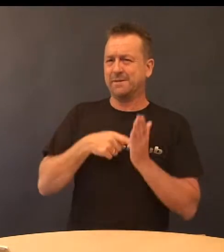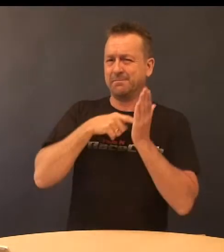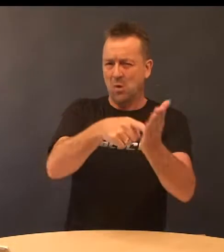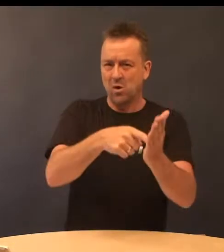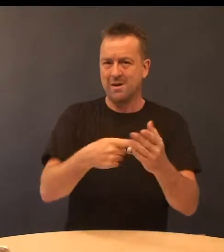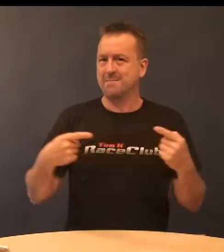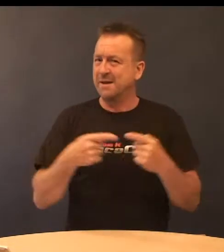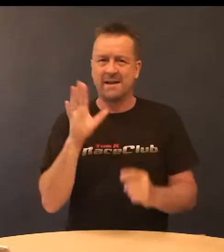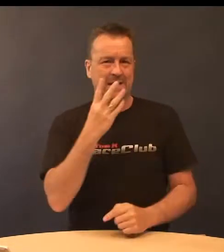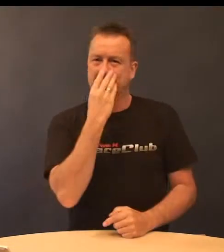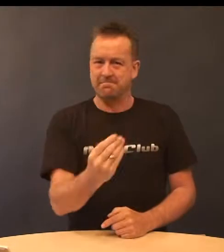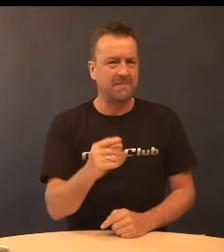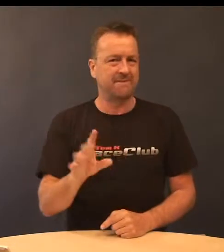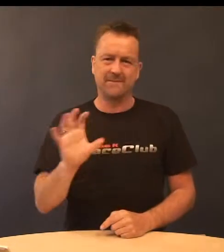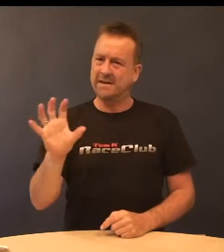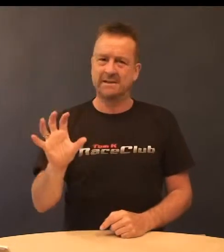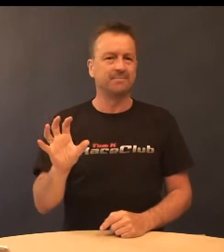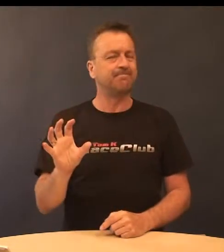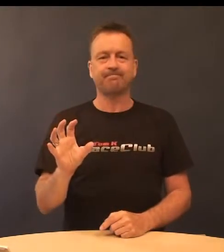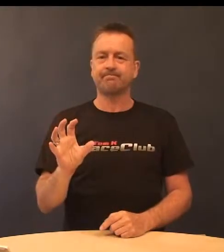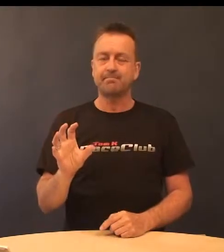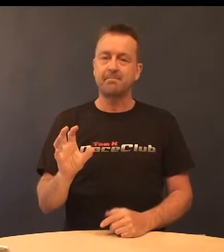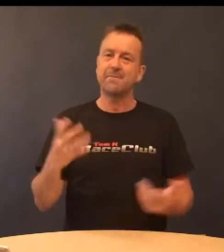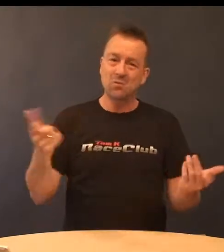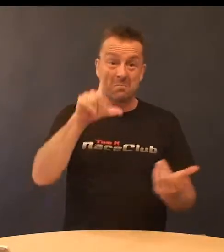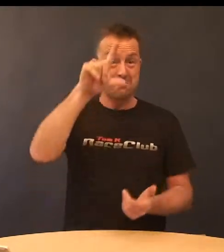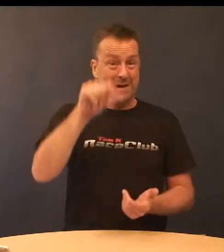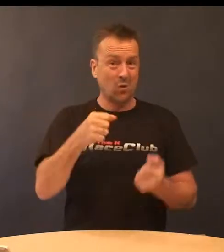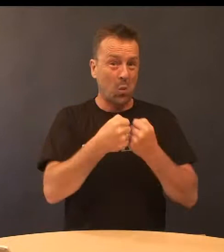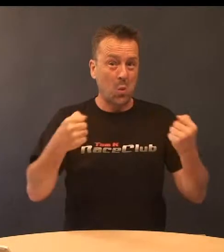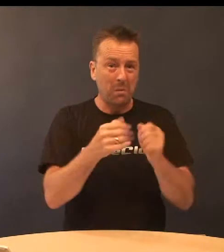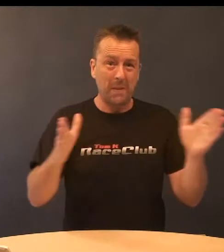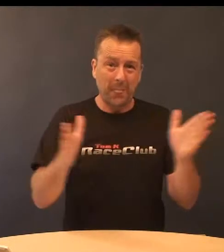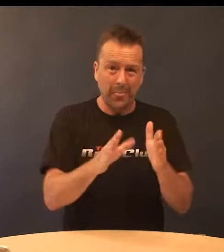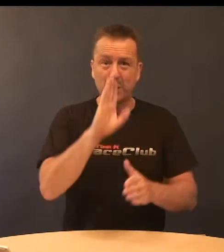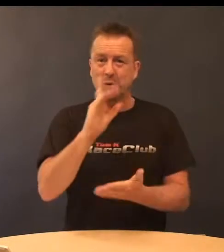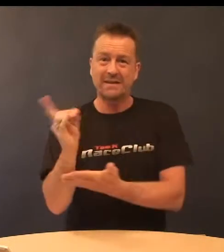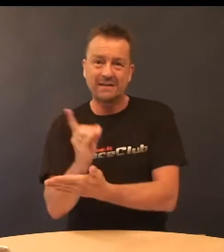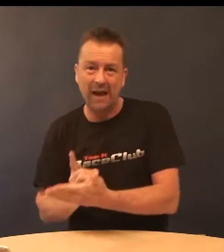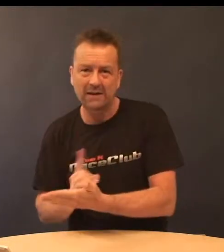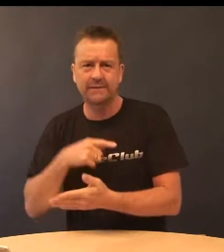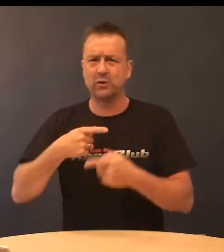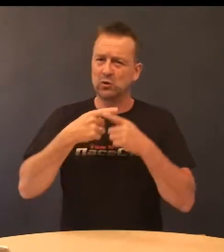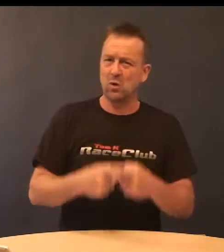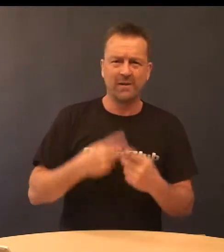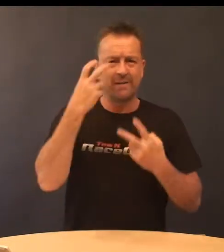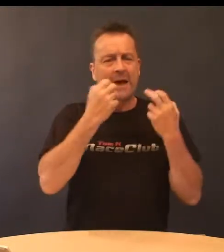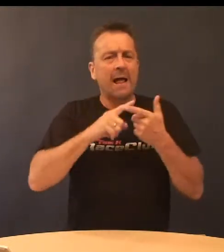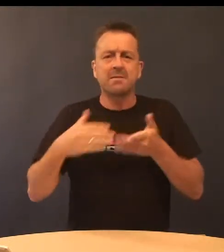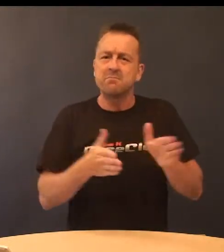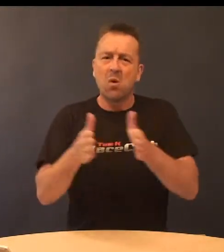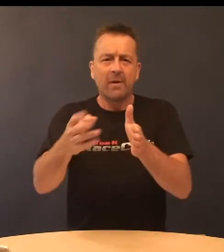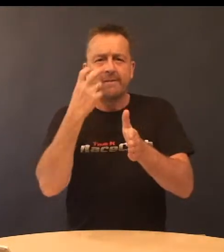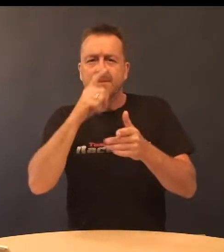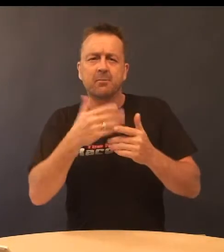fact. But it's not easy with less rubber on the track. Using a new tyre design, we have to find a way to provide